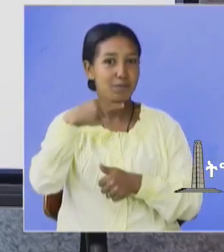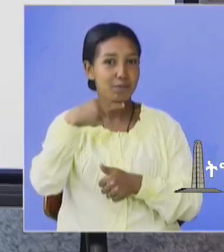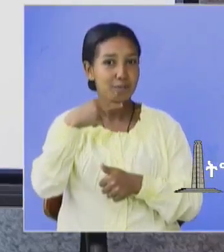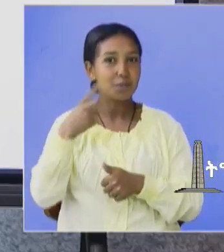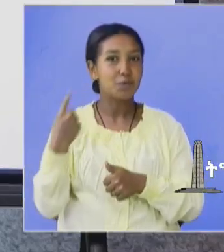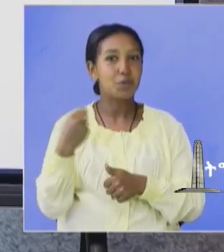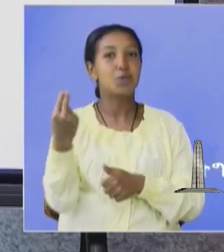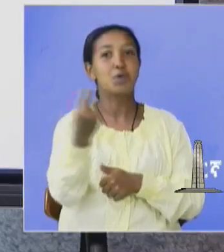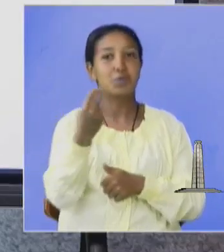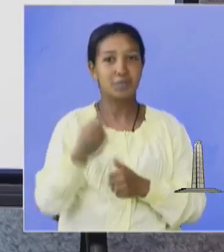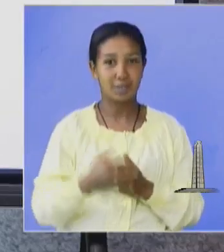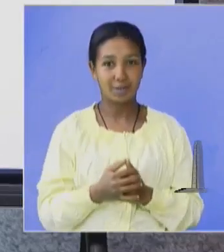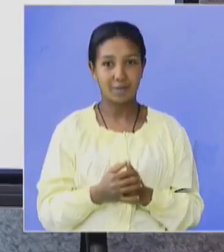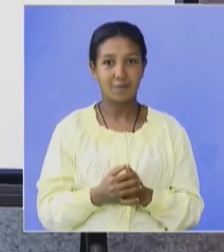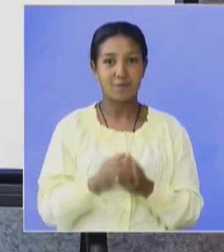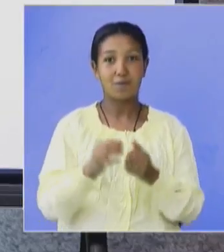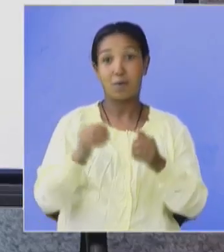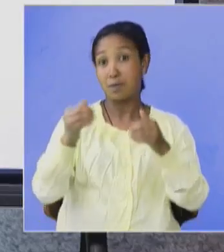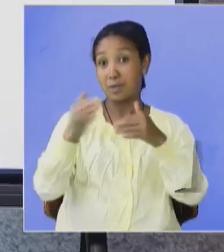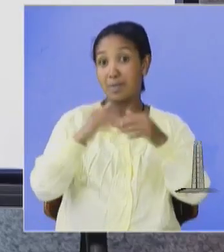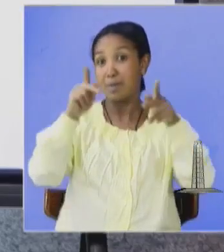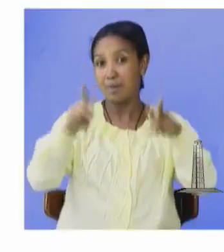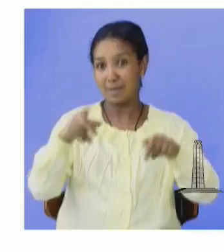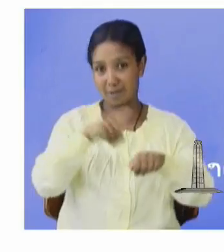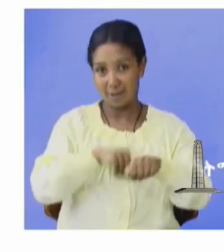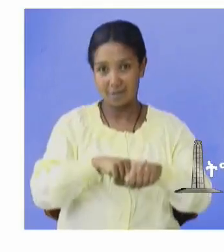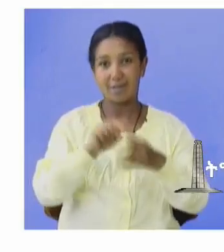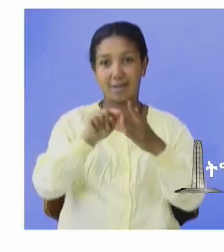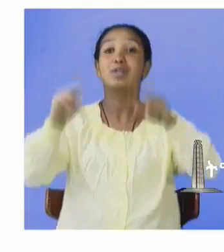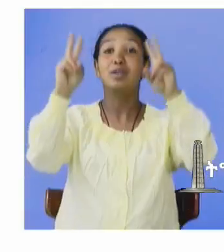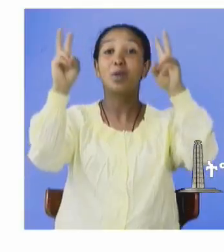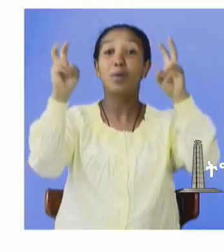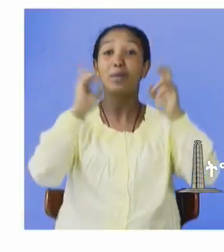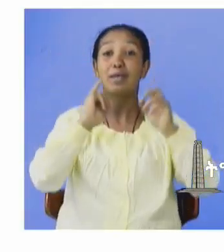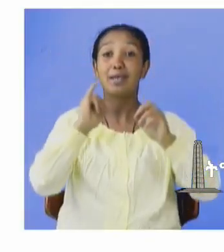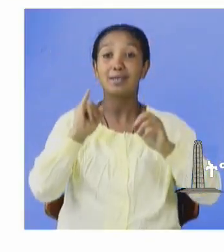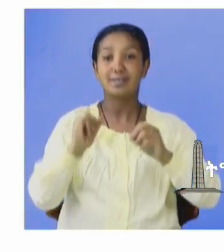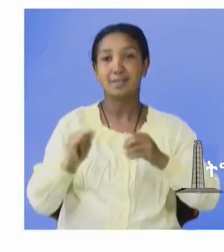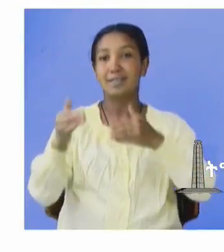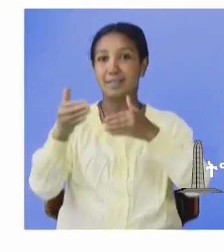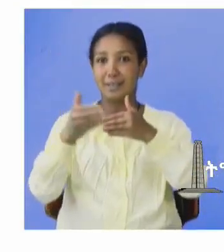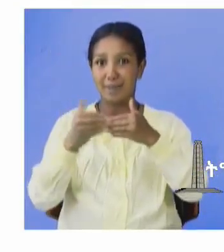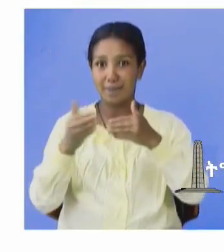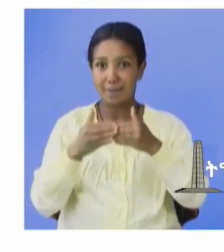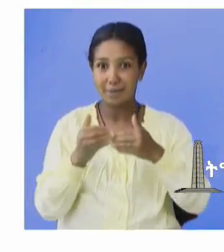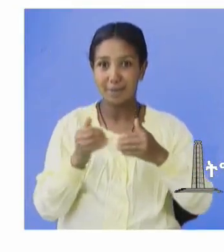going to use for simple present tense. Let us start. Simple